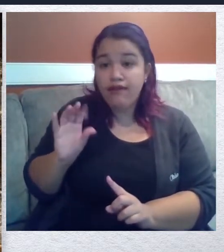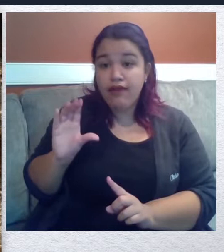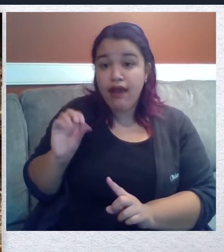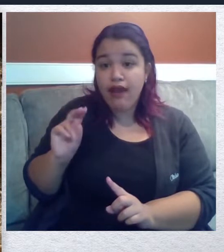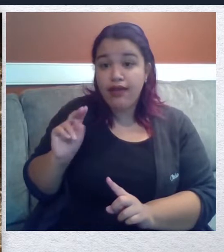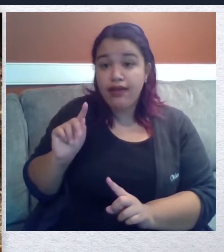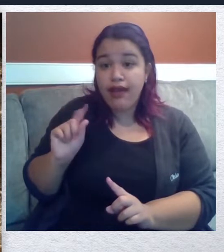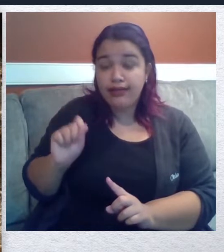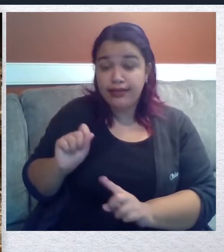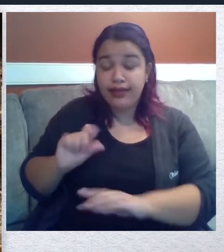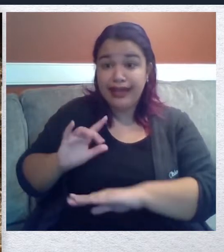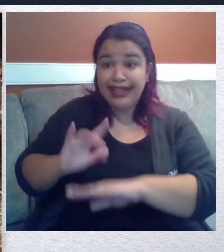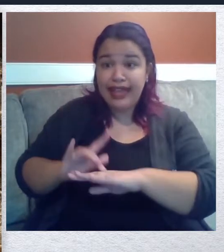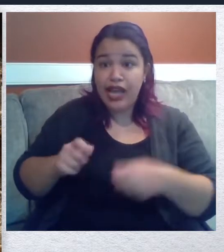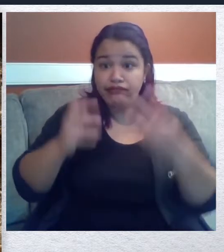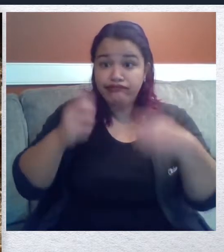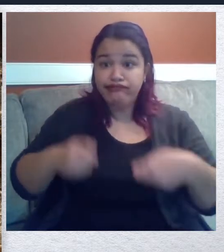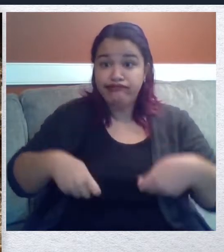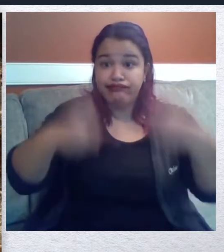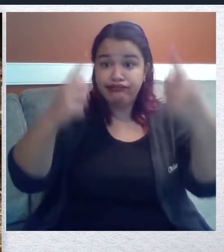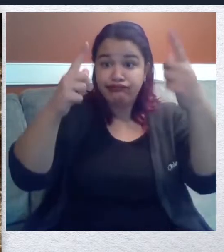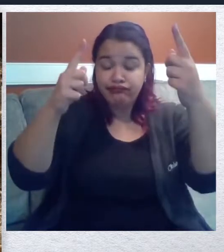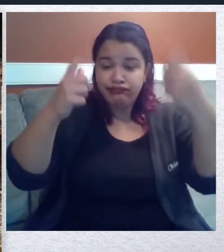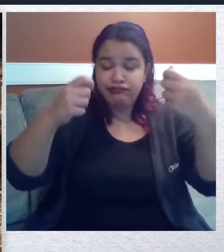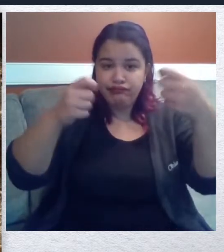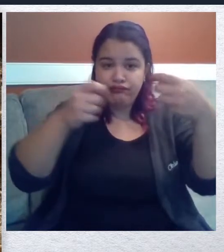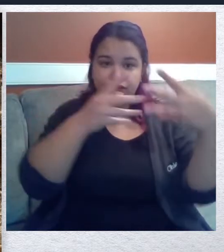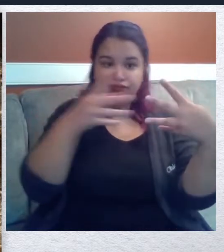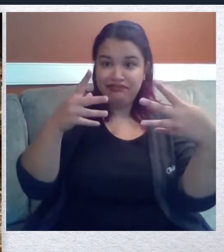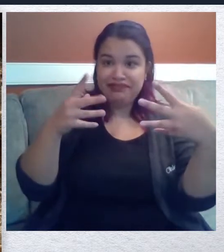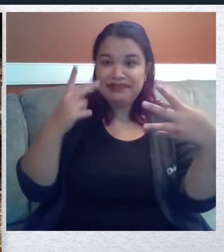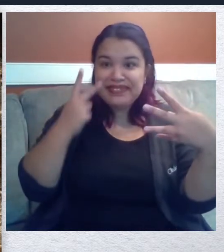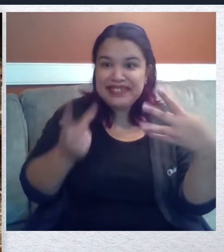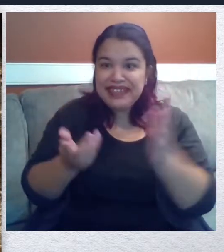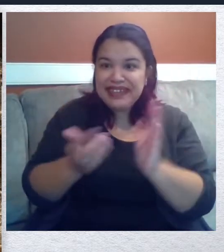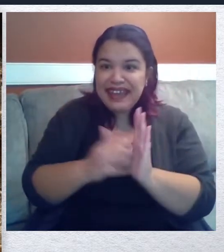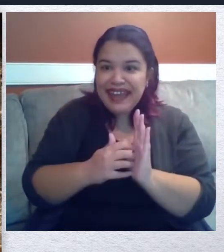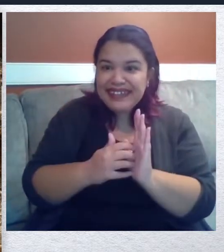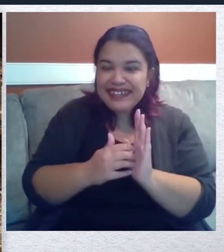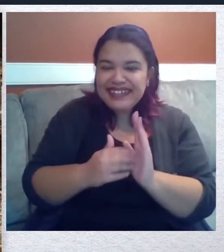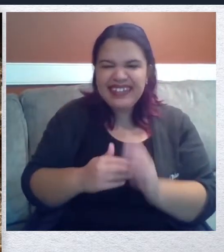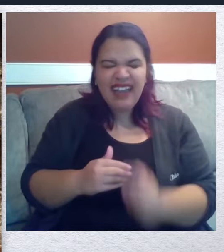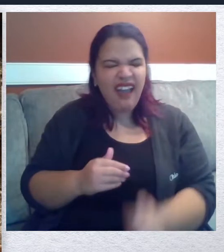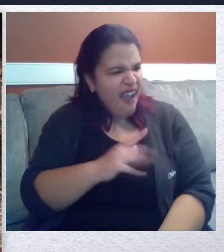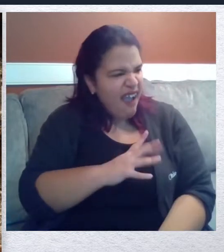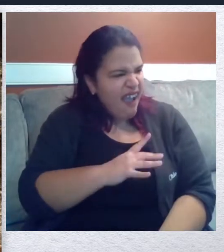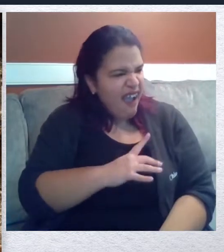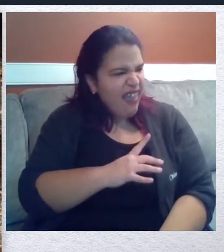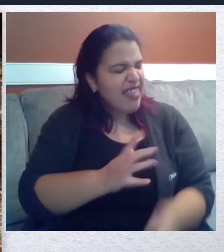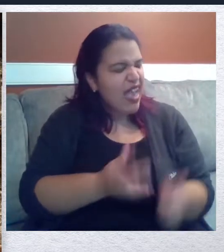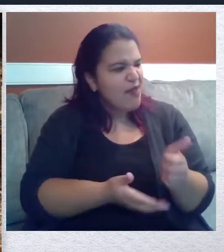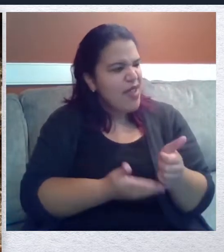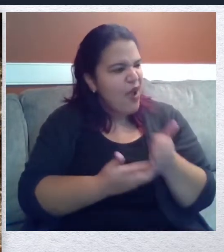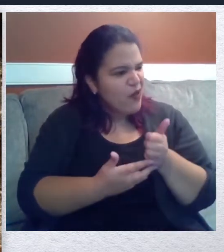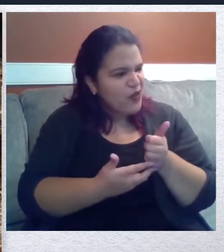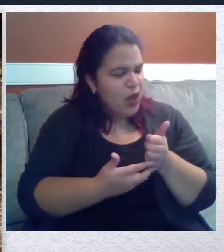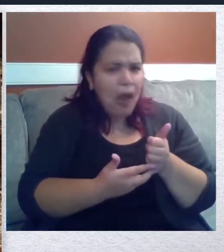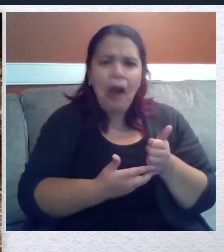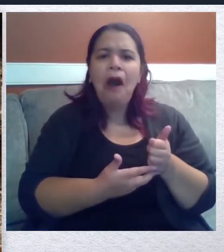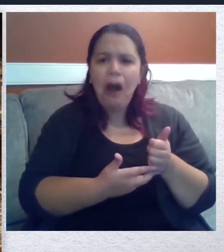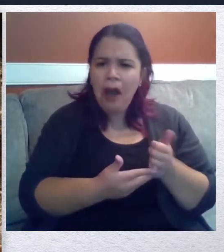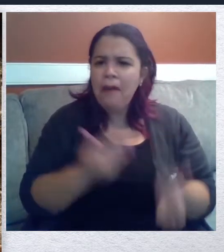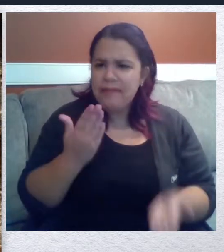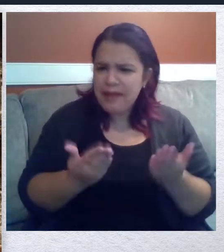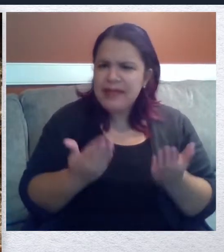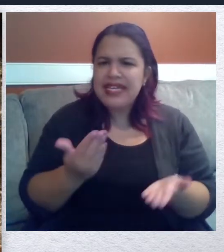Thanks, James. That should be very helpful. Now might be a good time to look over the table of contents, because that is